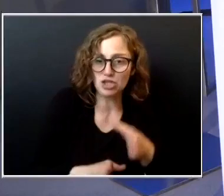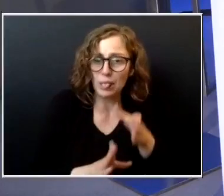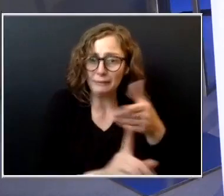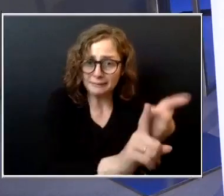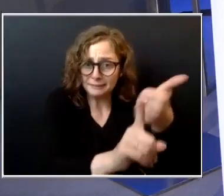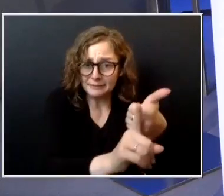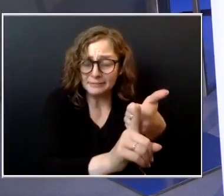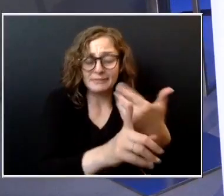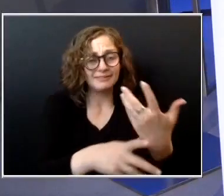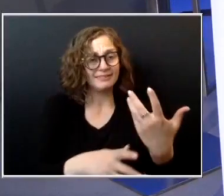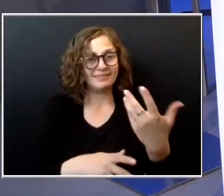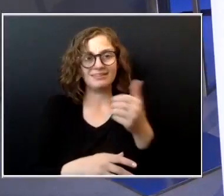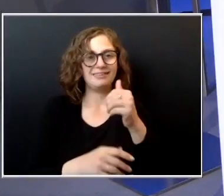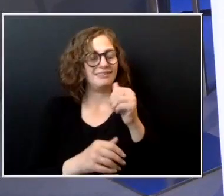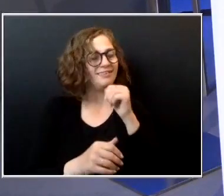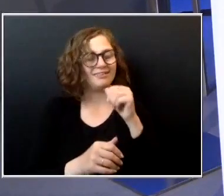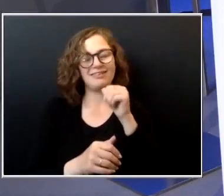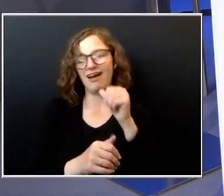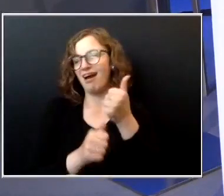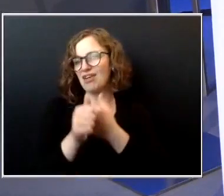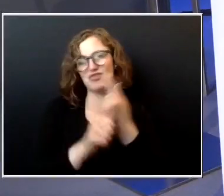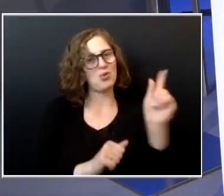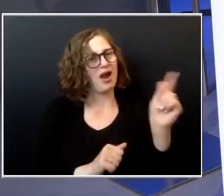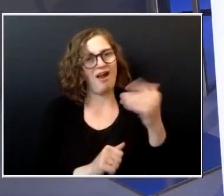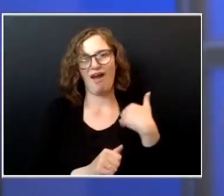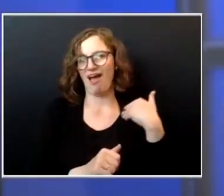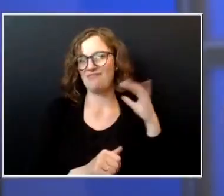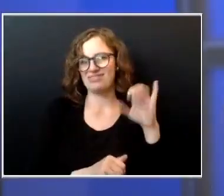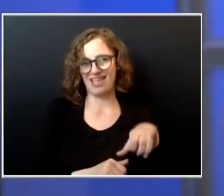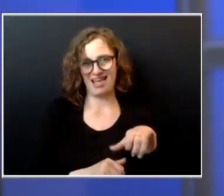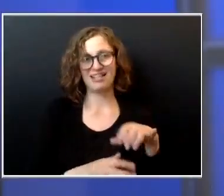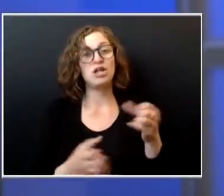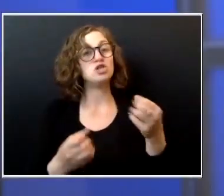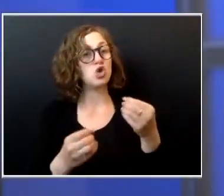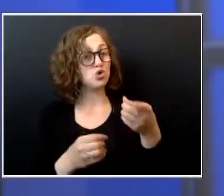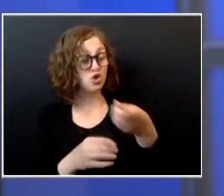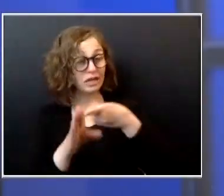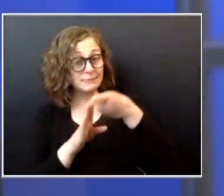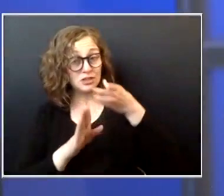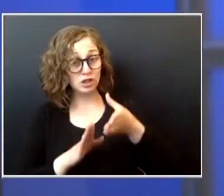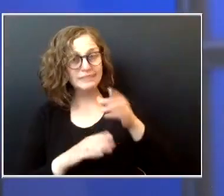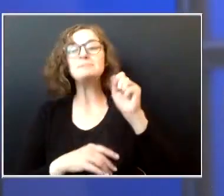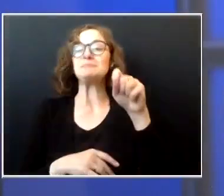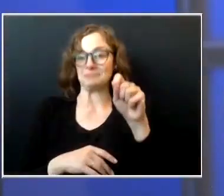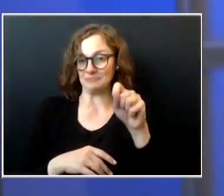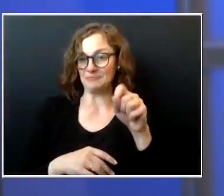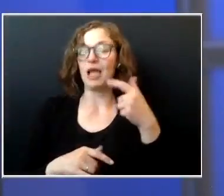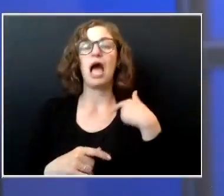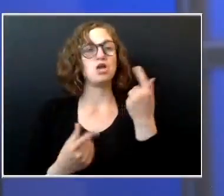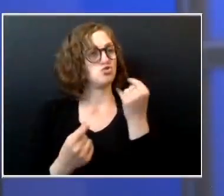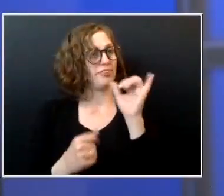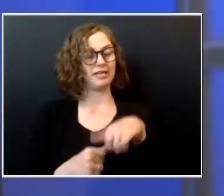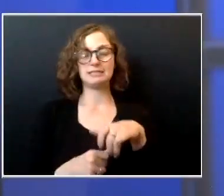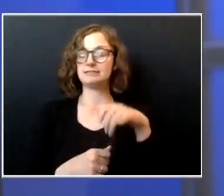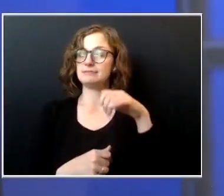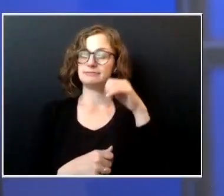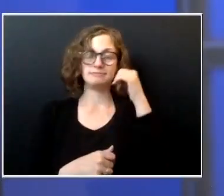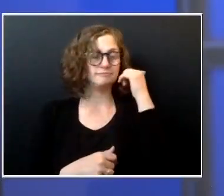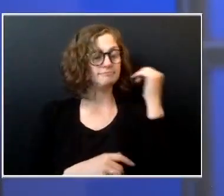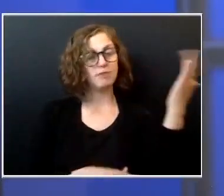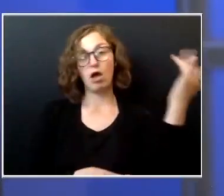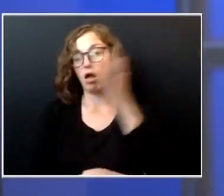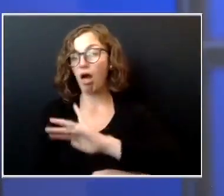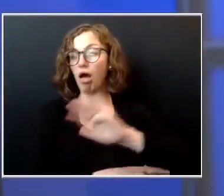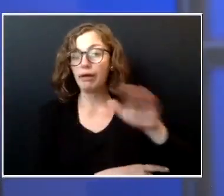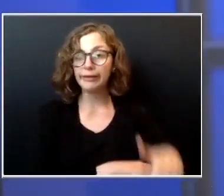an extra layer. Yeah, to this help is an you. extra layer. So not only am I a specialist that does this all day long, our technologists are specialists that do this